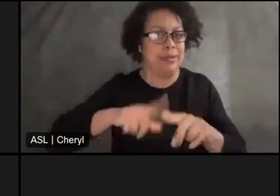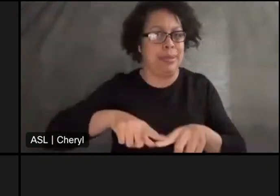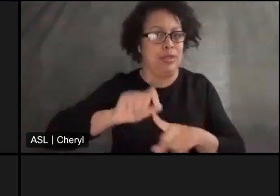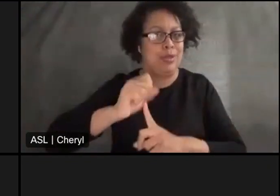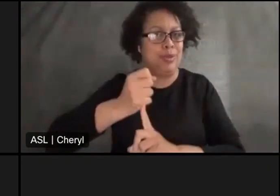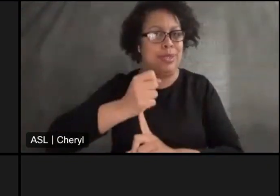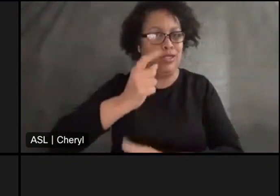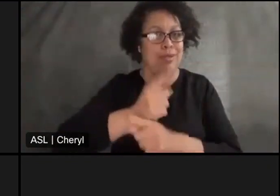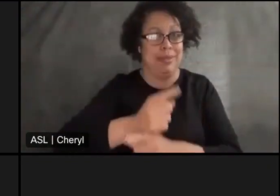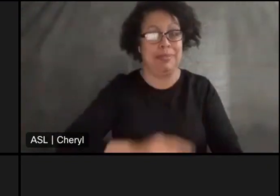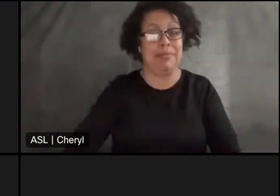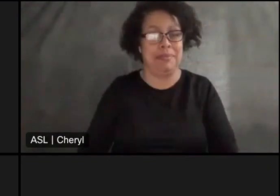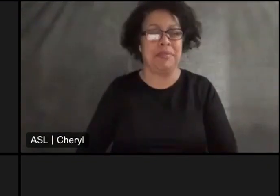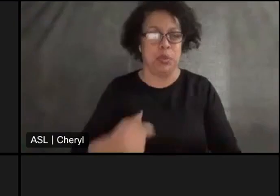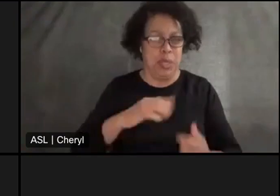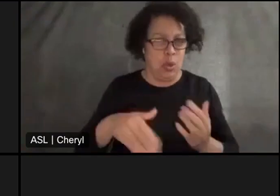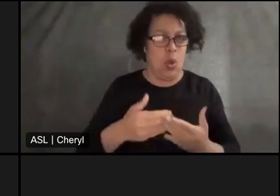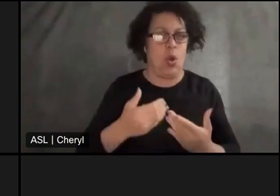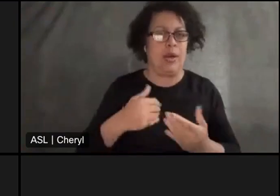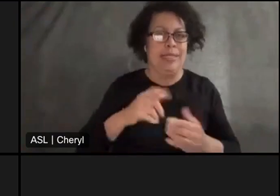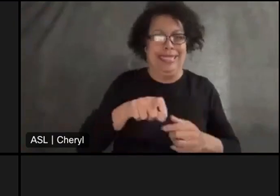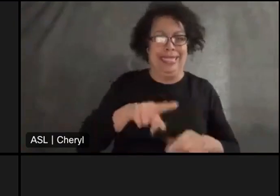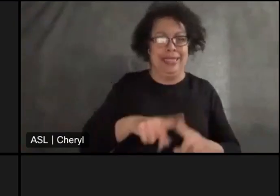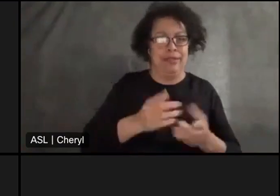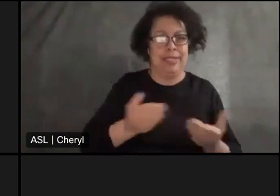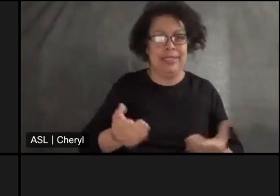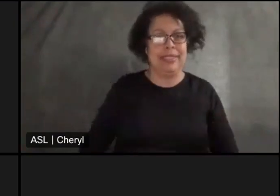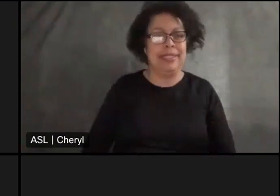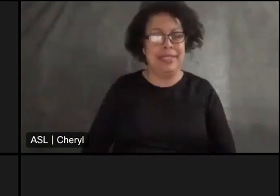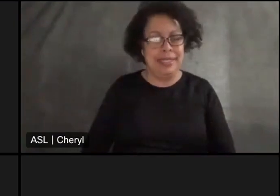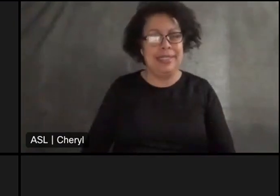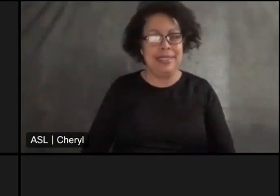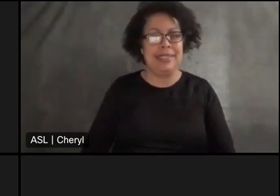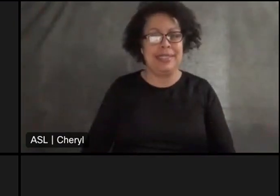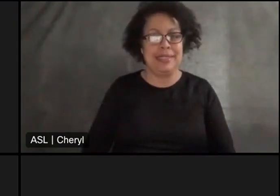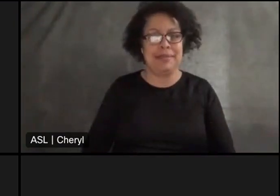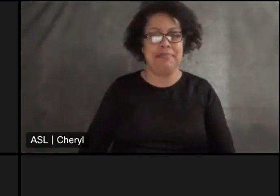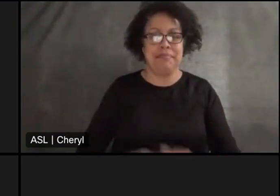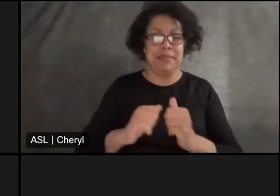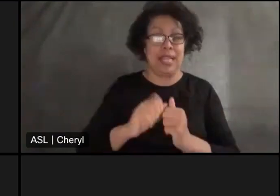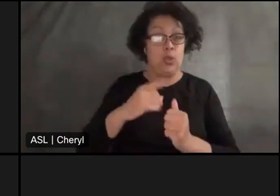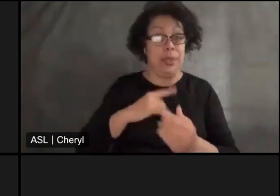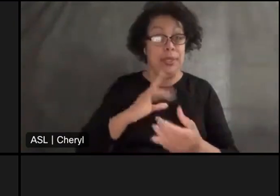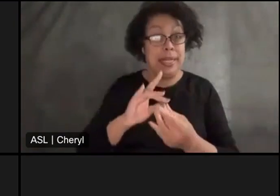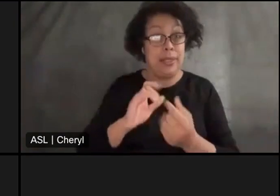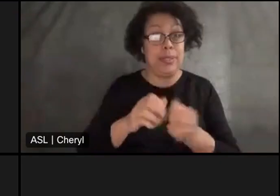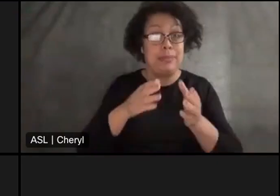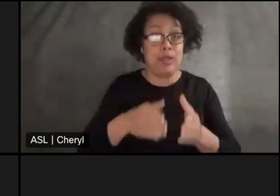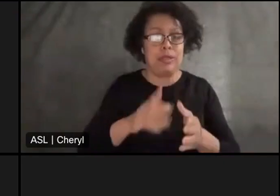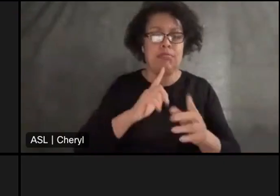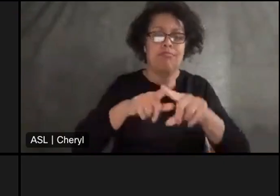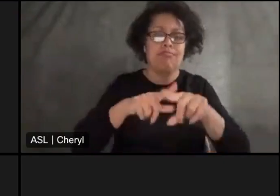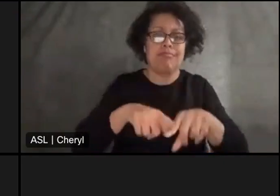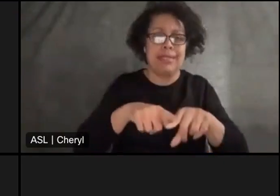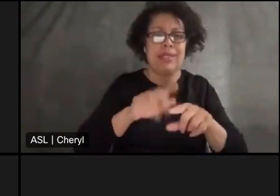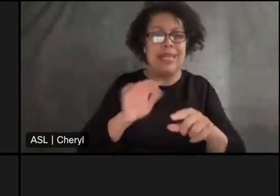We all have different needs, and the way that we connect with someone depends on whether or not those needs in